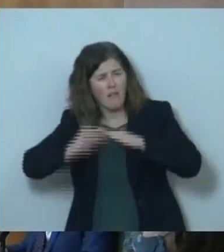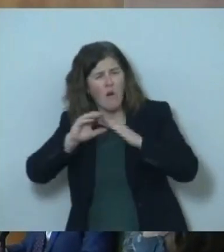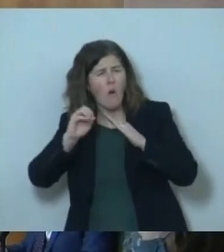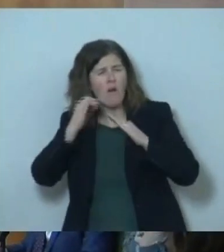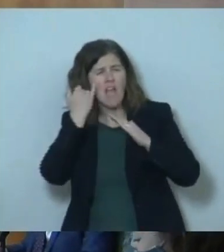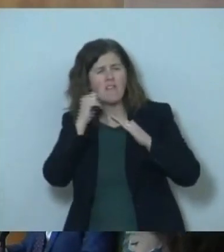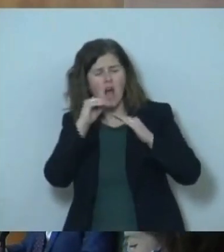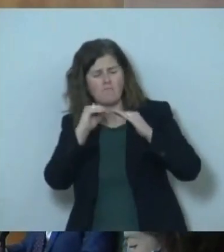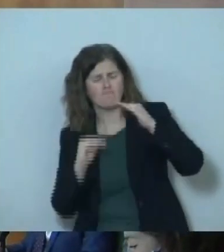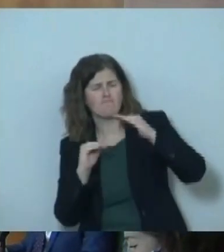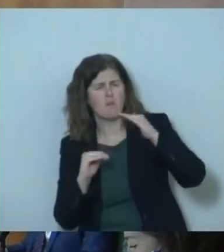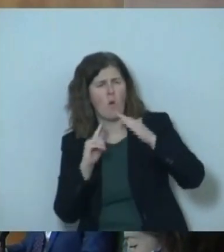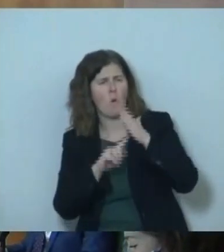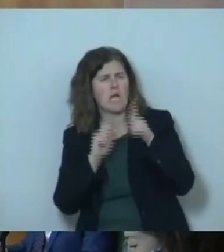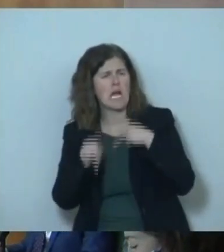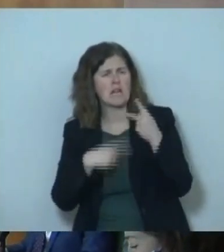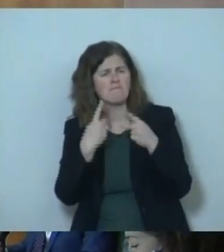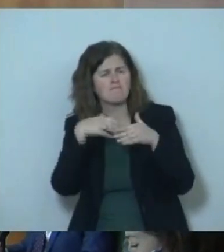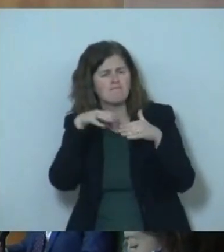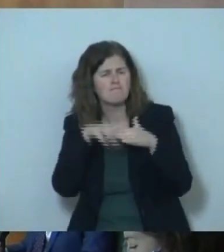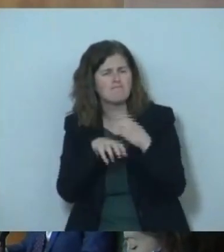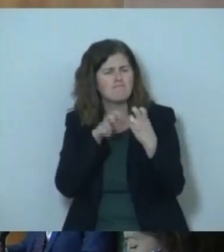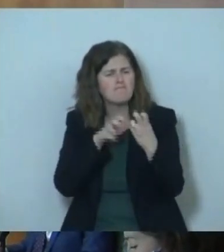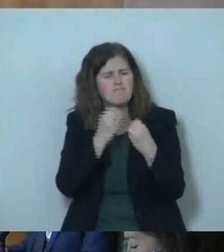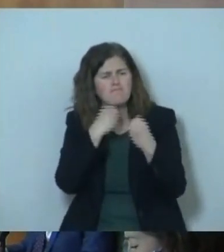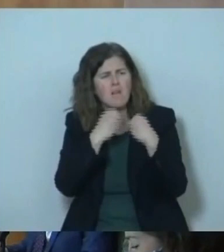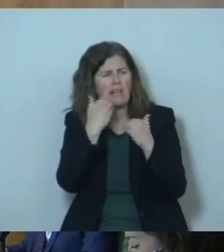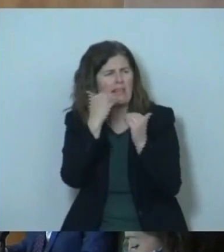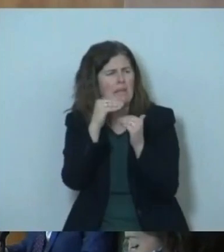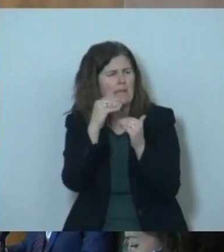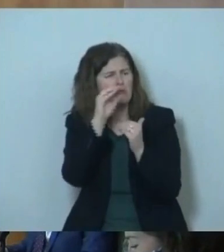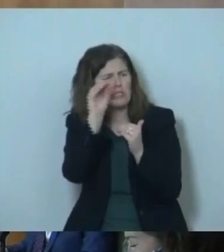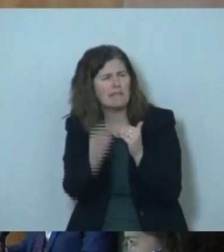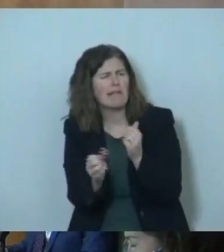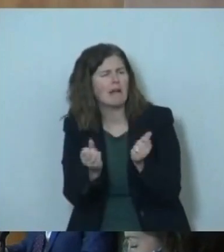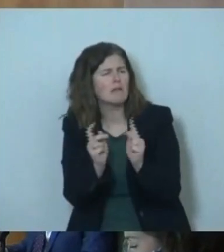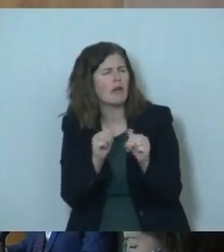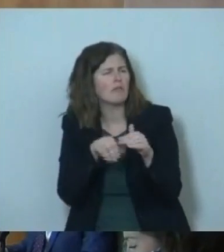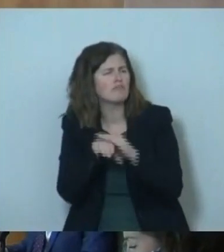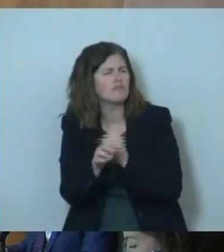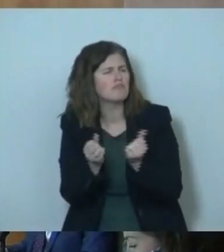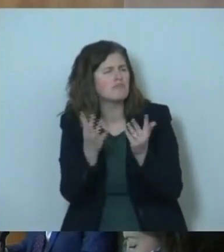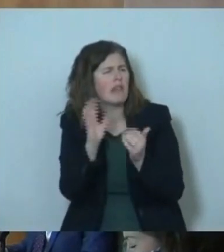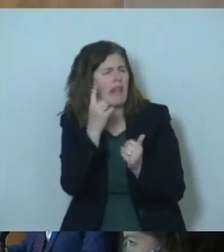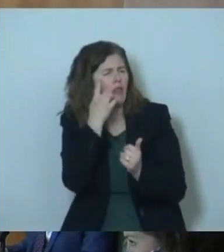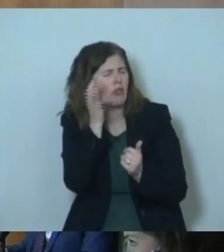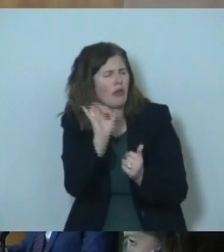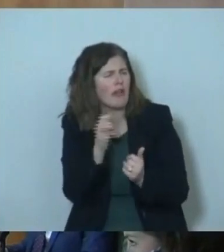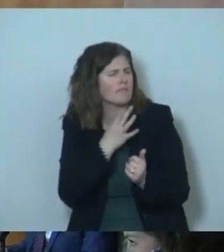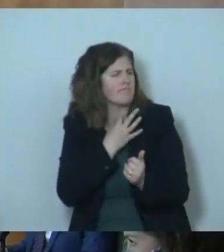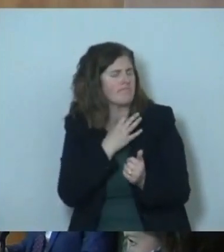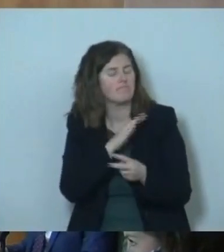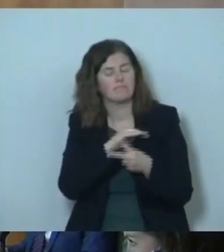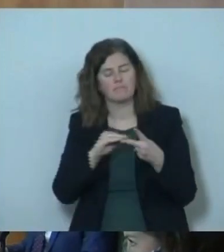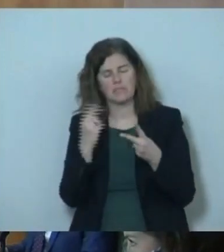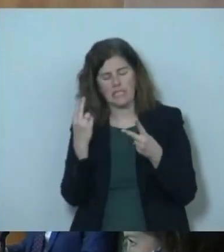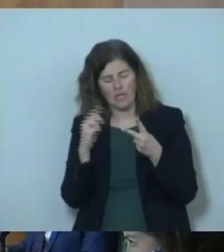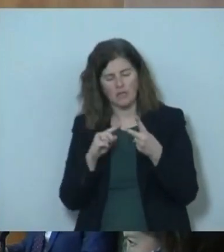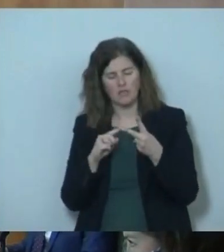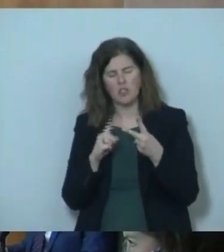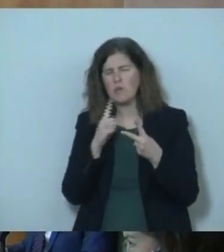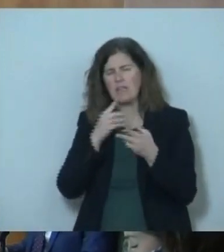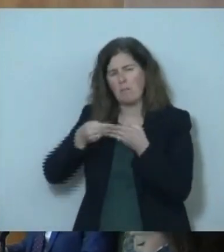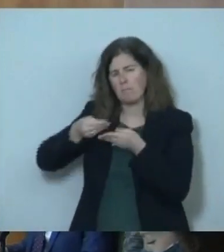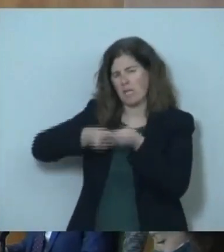not, what kind of limitations might be imposed there? And then secondly, I wanted to follow up on something you said in the